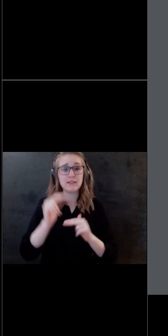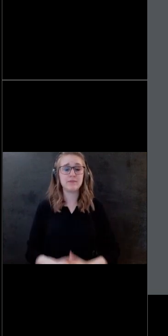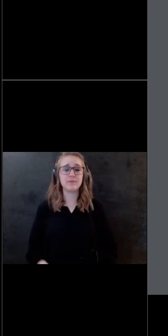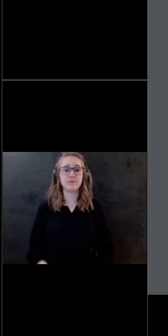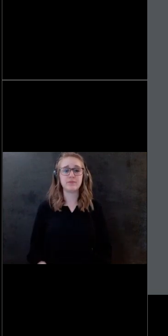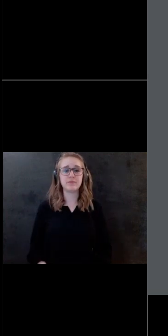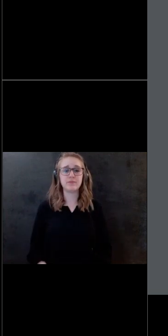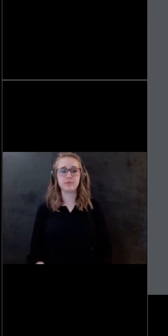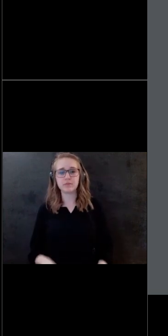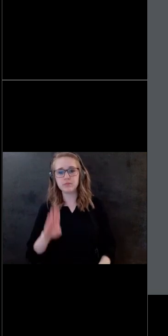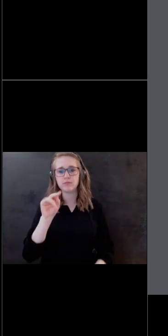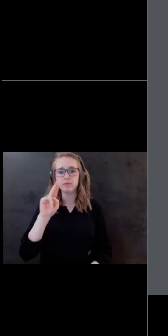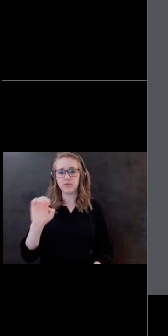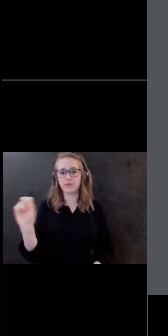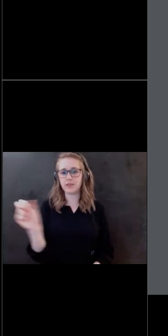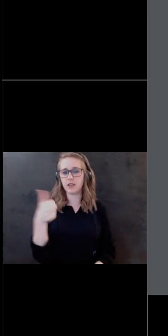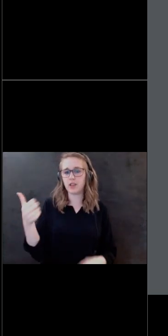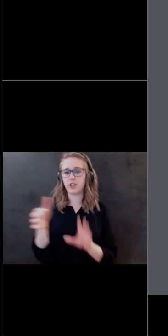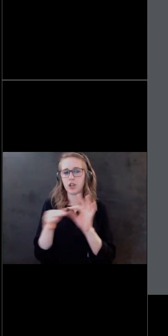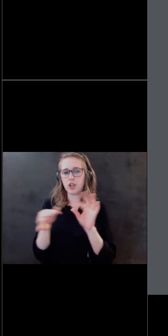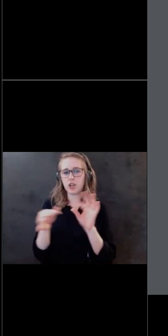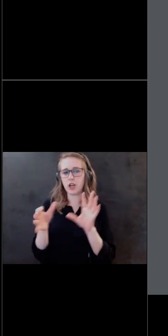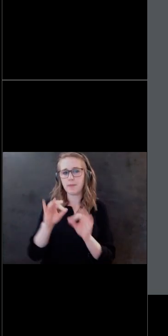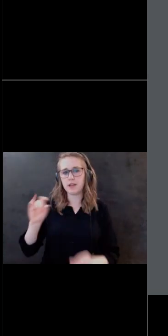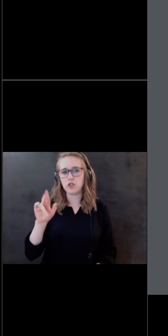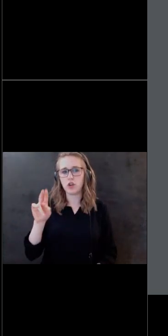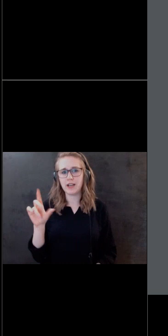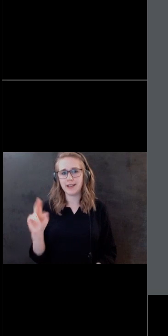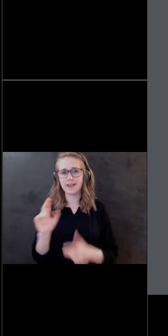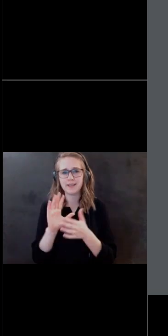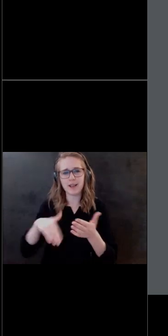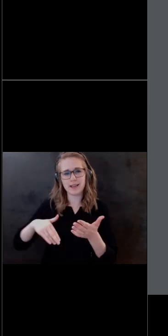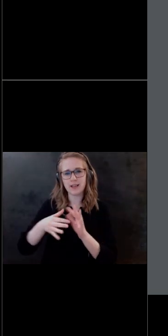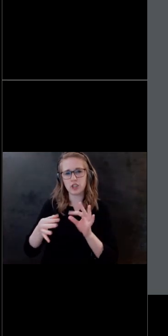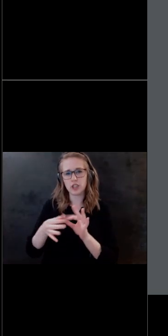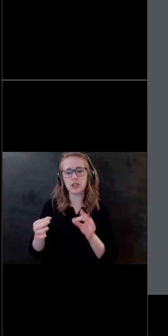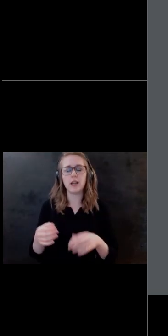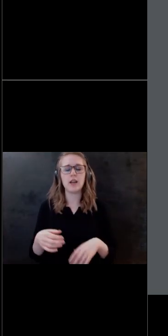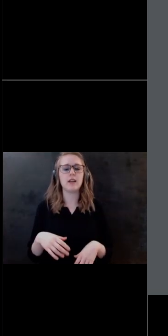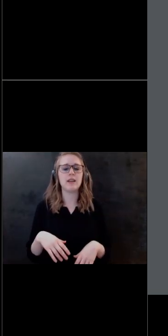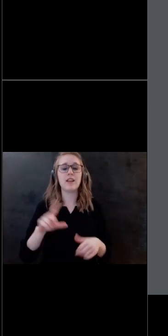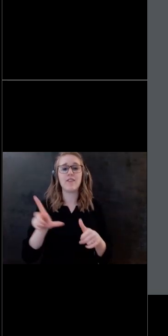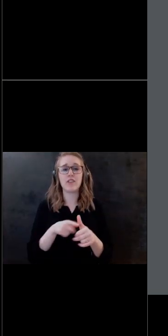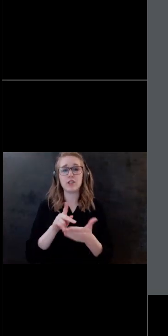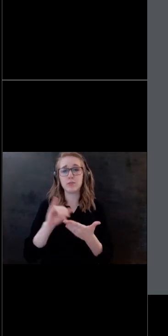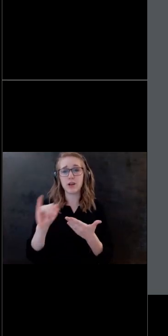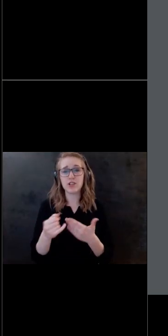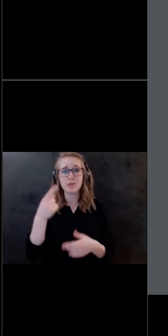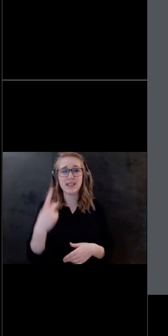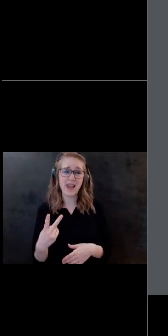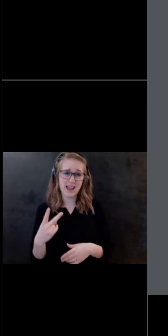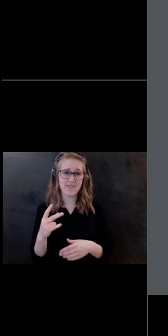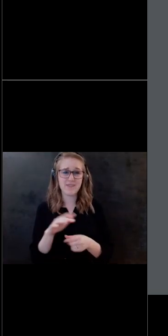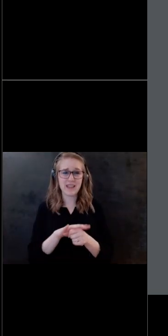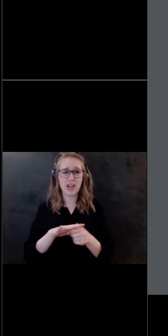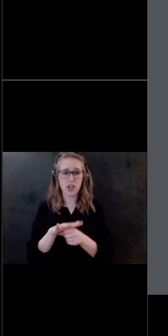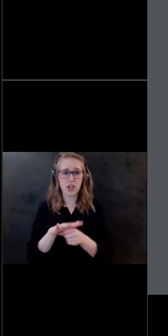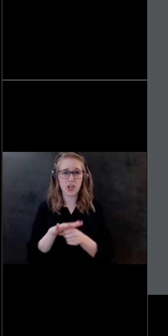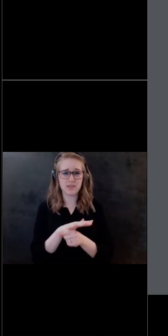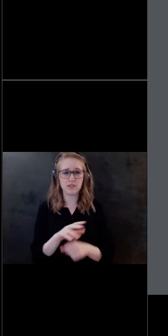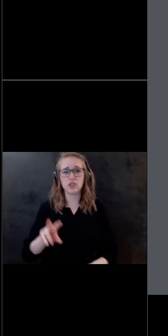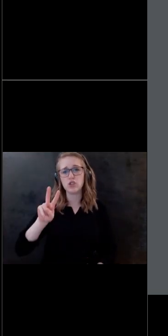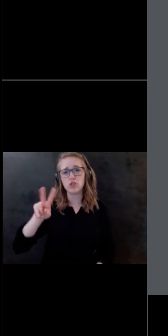You know, the other comment I think that Jordan didn't share with you is the first project that came in was for half the site. It was a